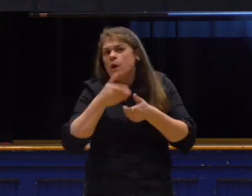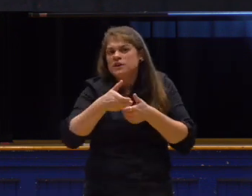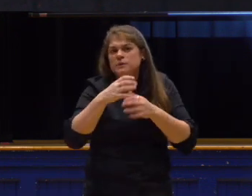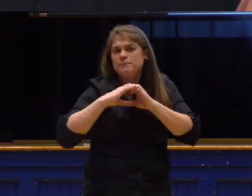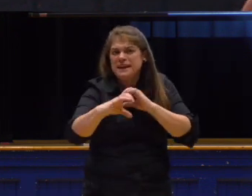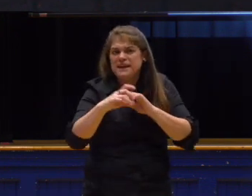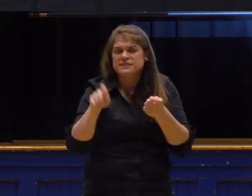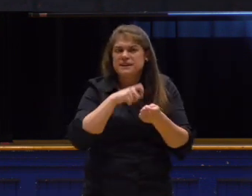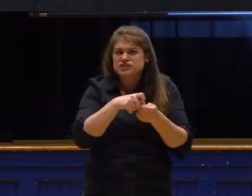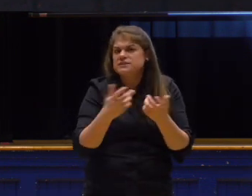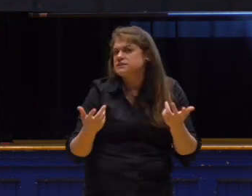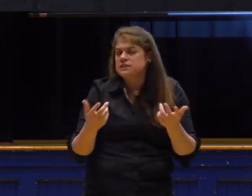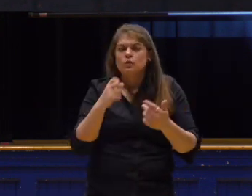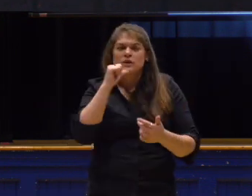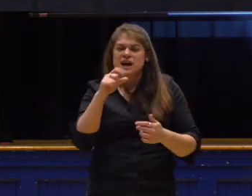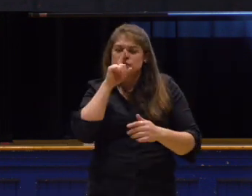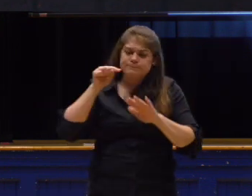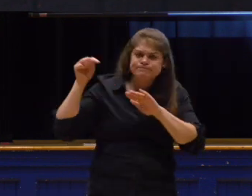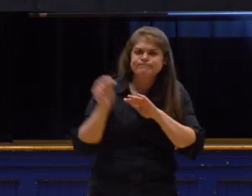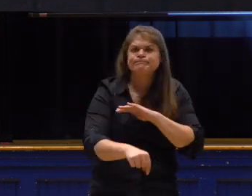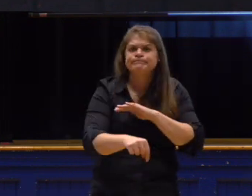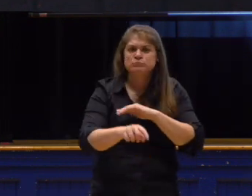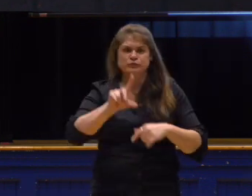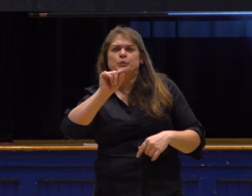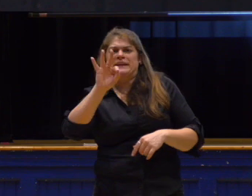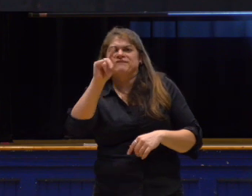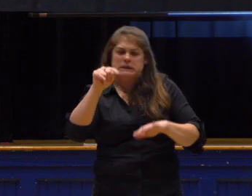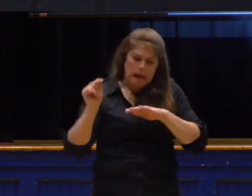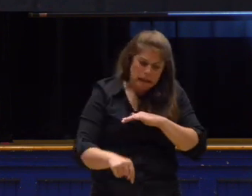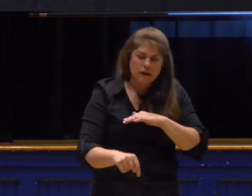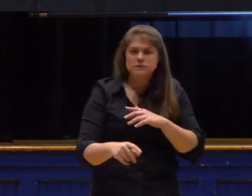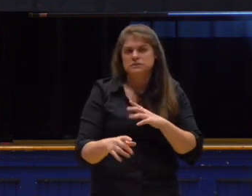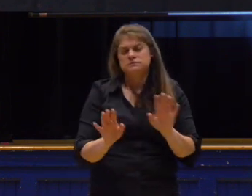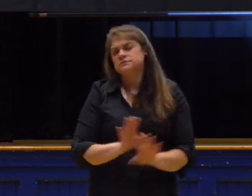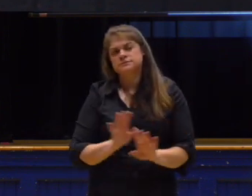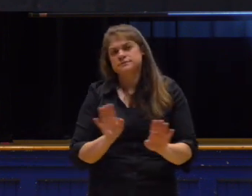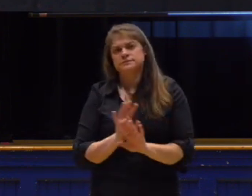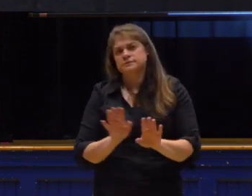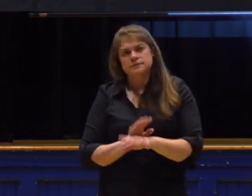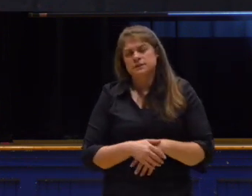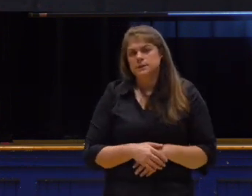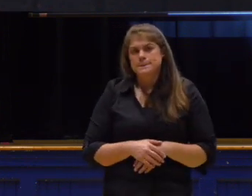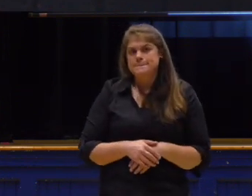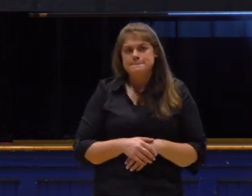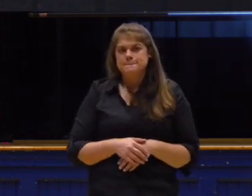So there's not like really intrusive, you know, 20-foot deep sewer cuts or anything on this project.